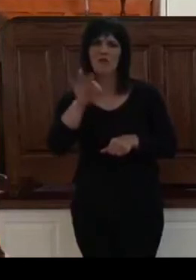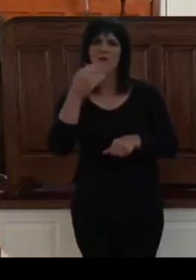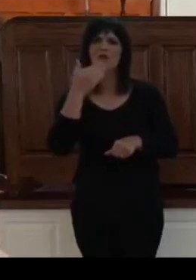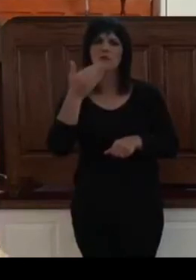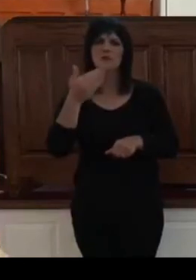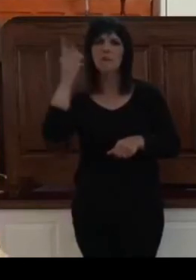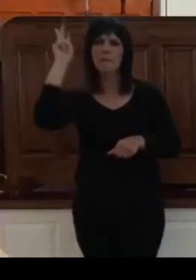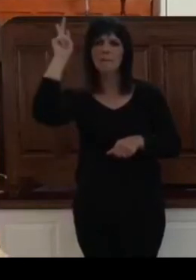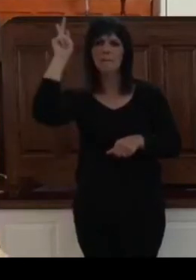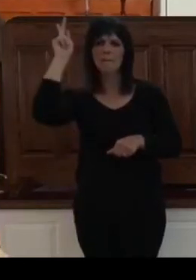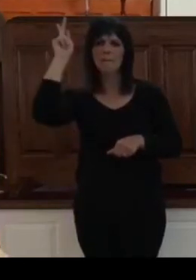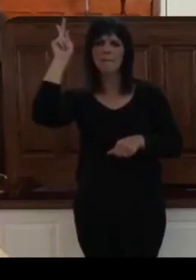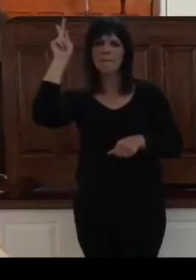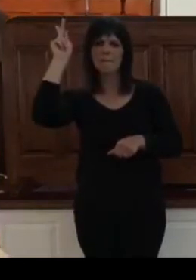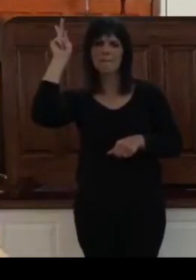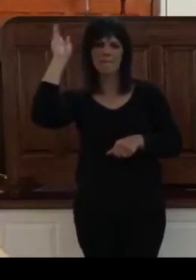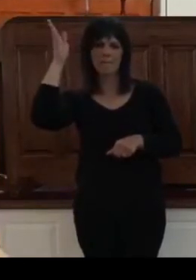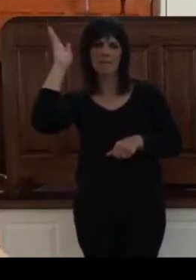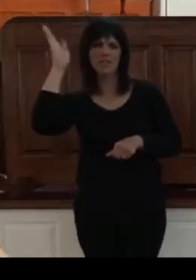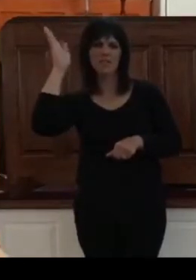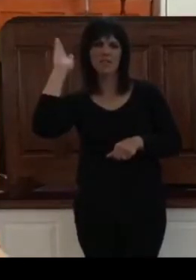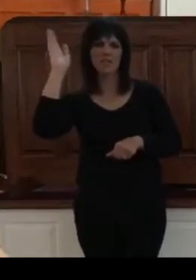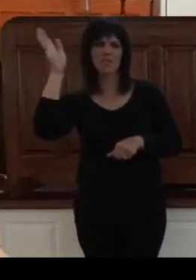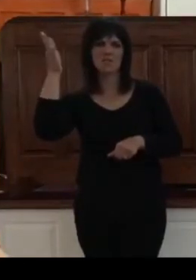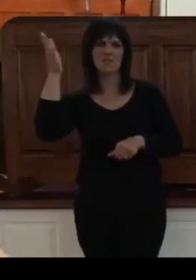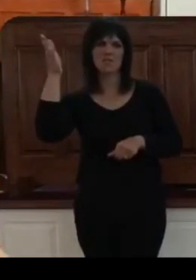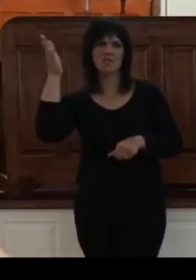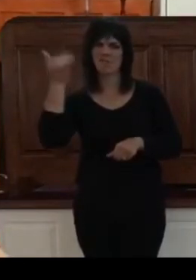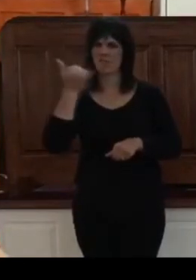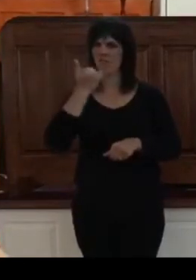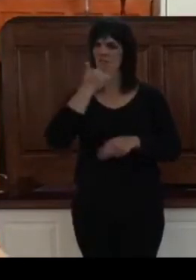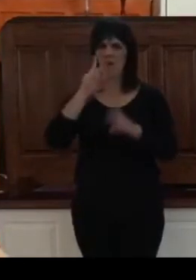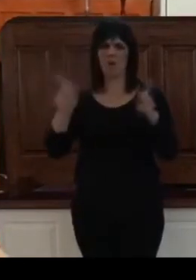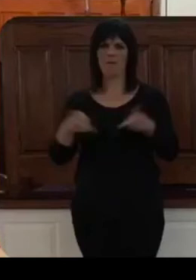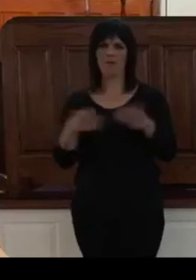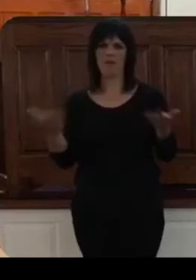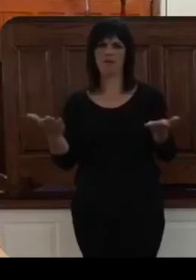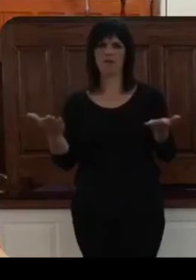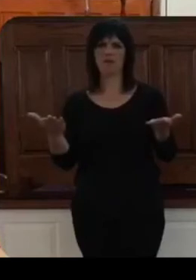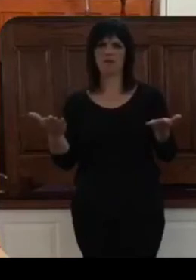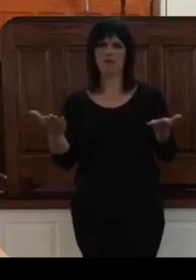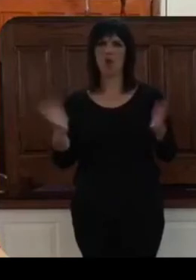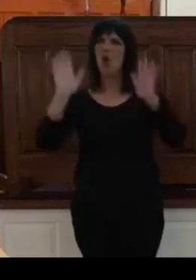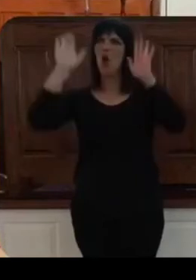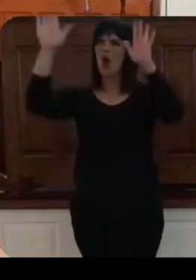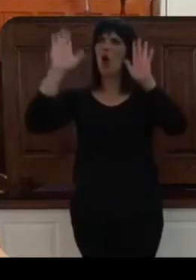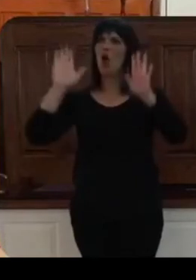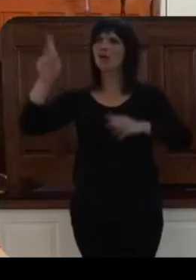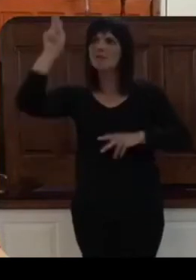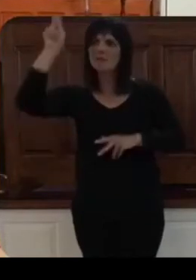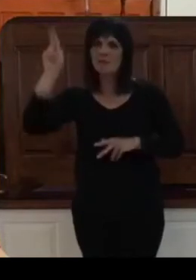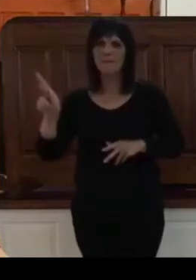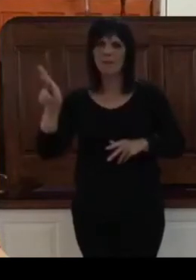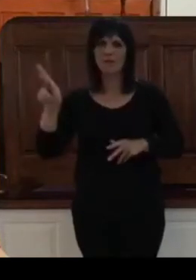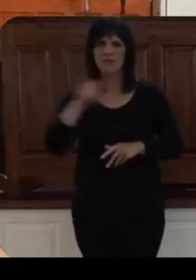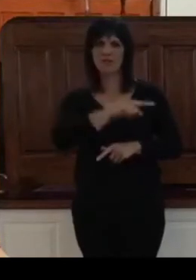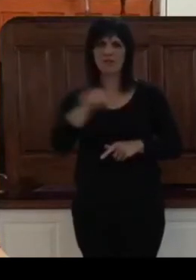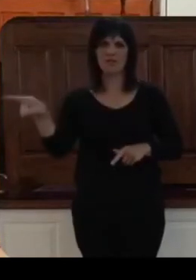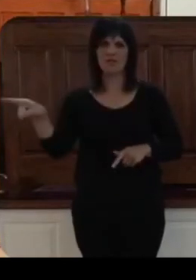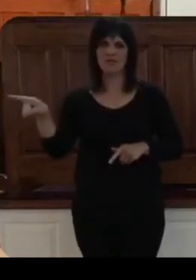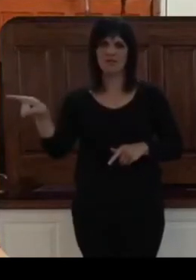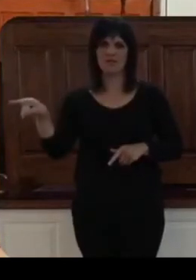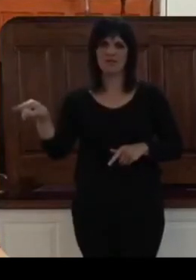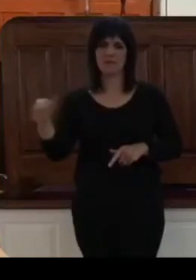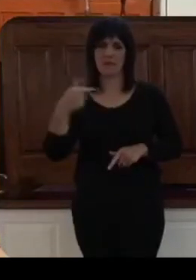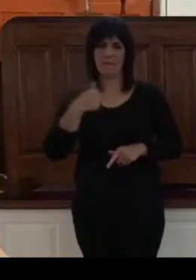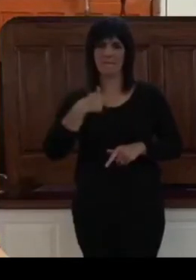wrong place. There are some awesome preachers out there. If you gave me a choice, I wouldn't listen to me. All right? I'd